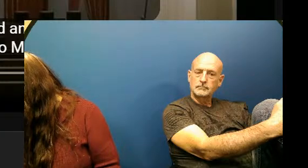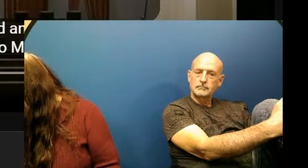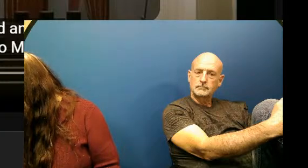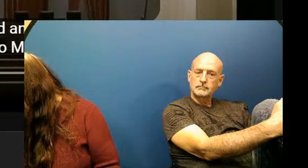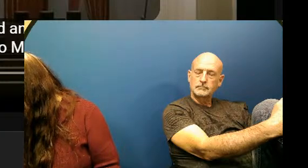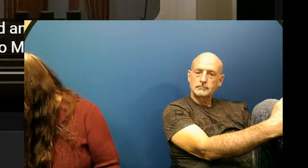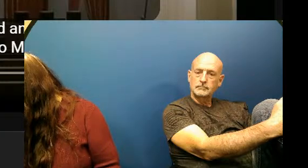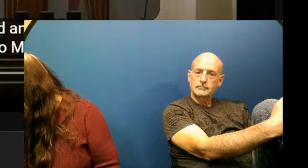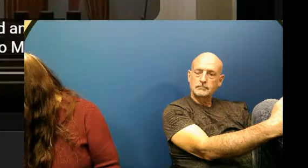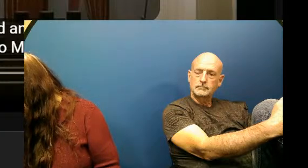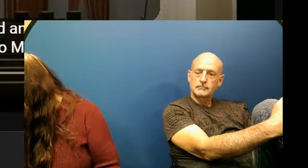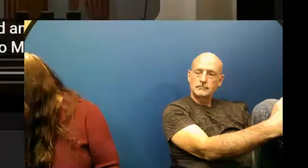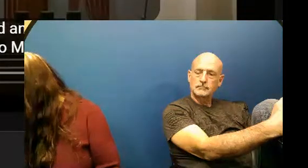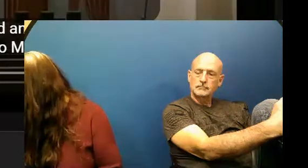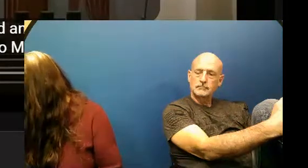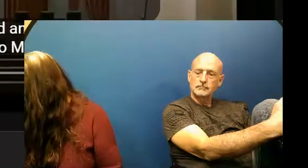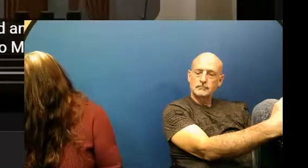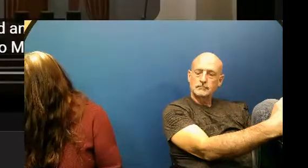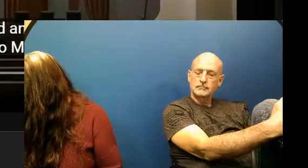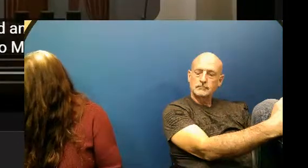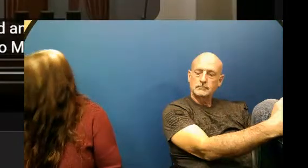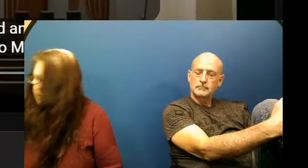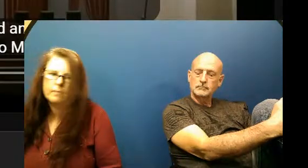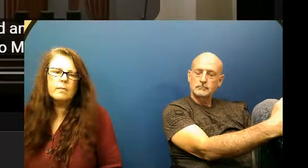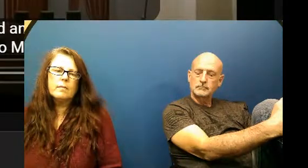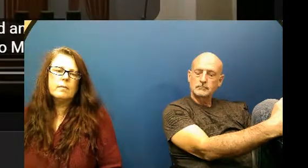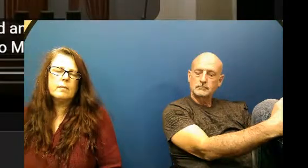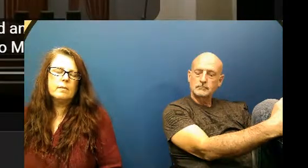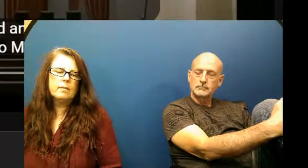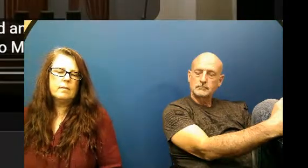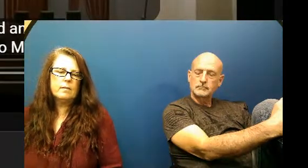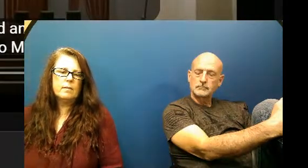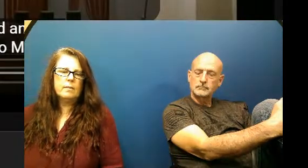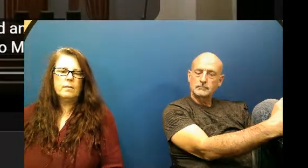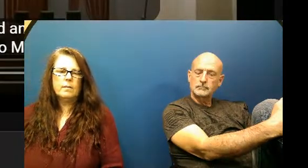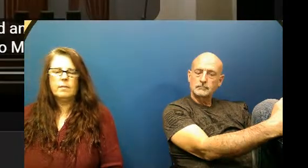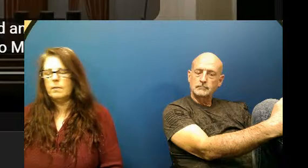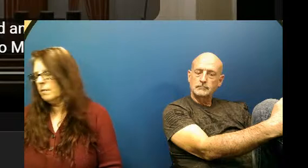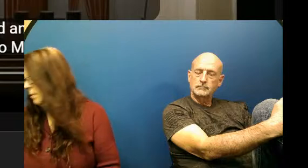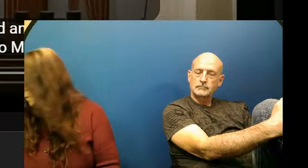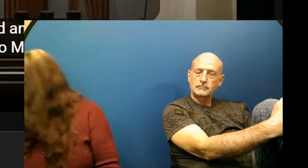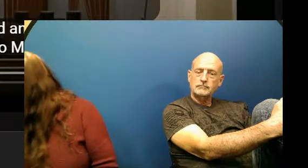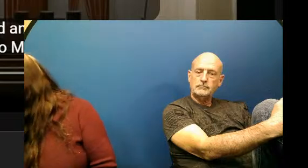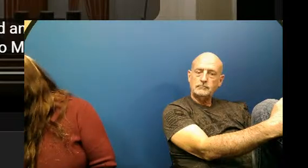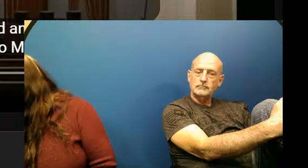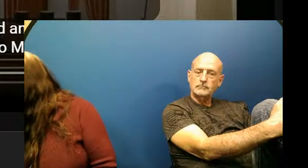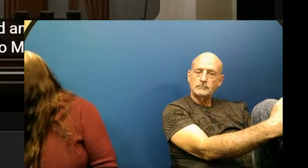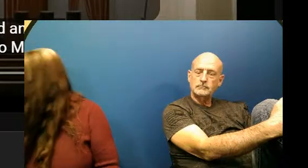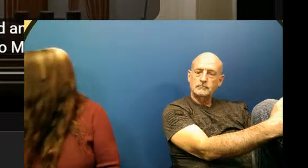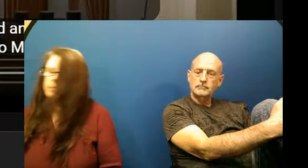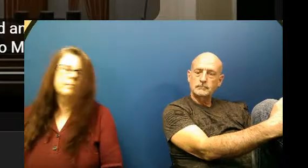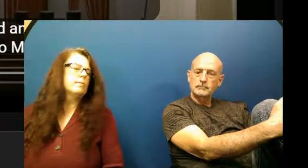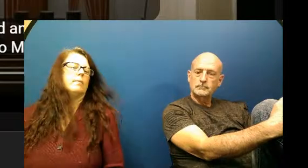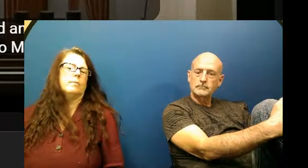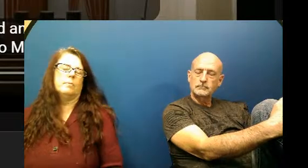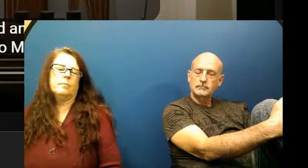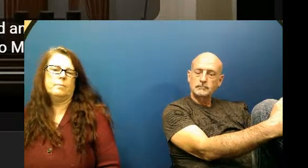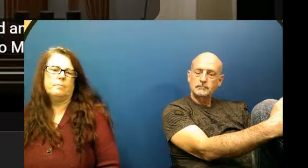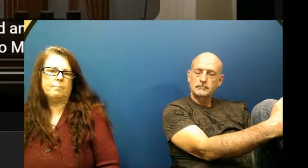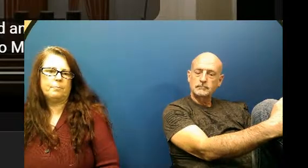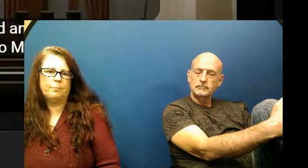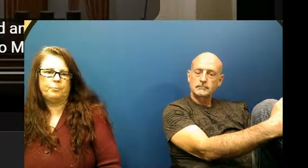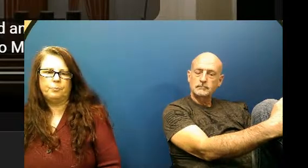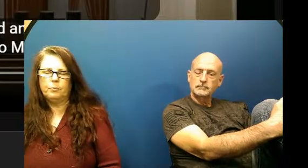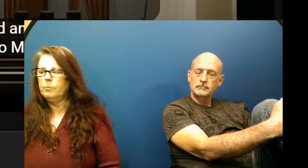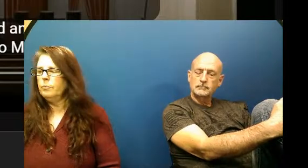knows exactly when those editorial decisions are being made or how, but they're generally aware. We think that's enough. I think,